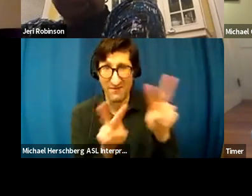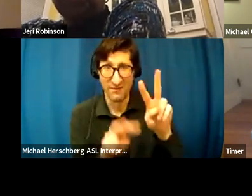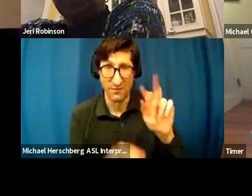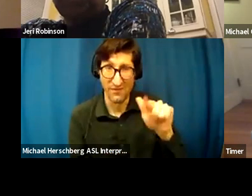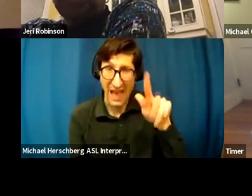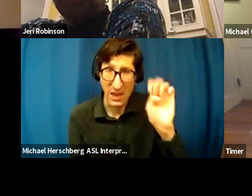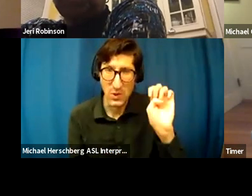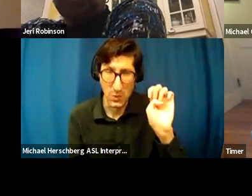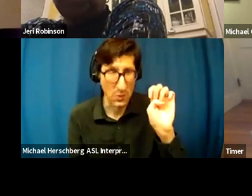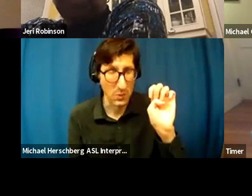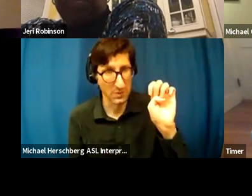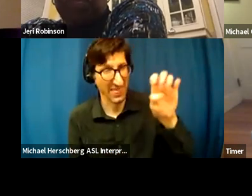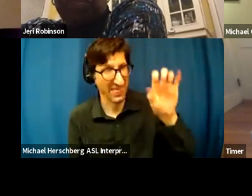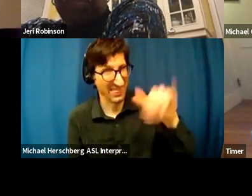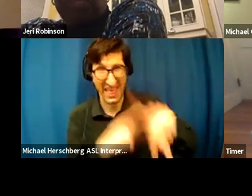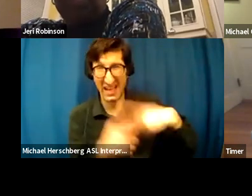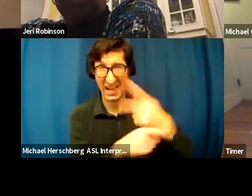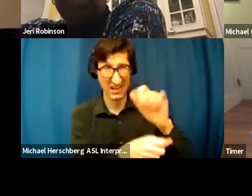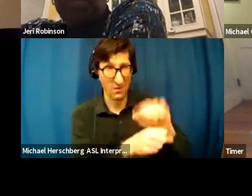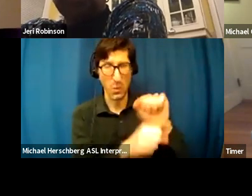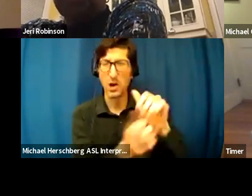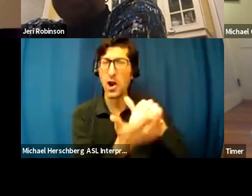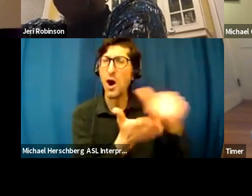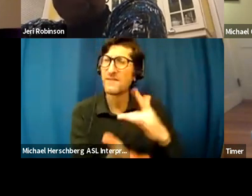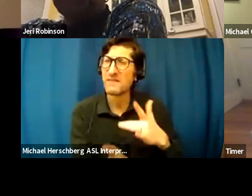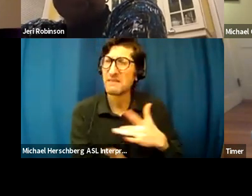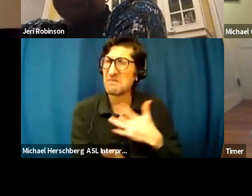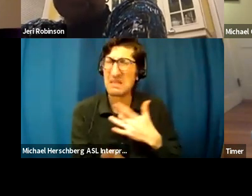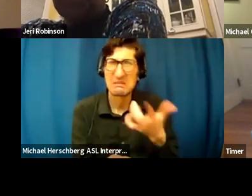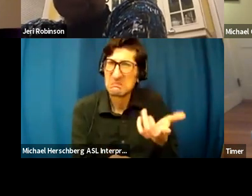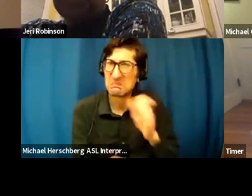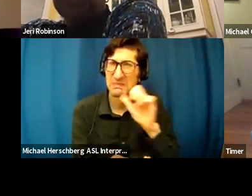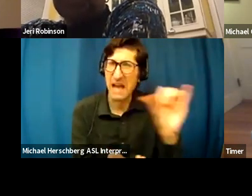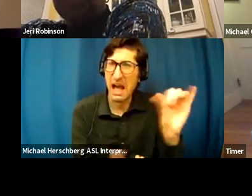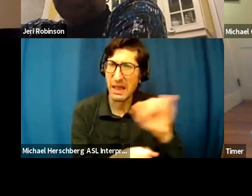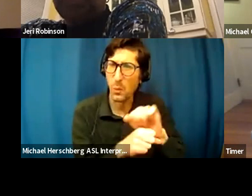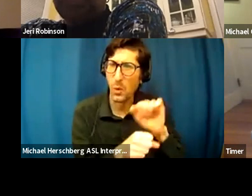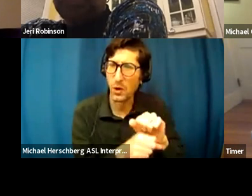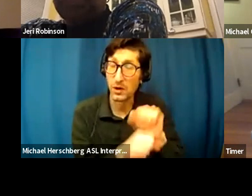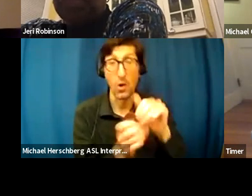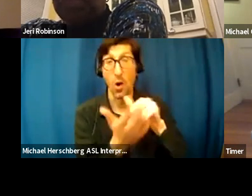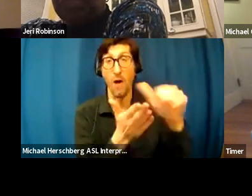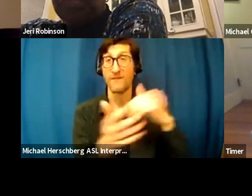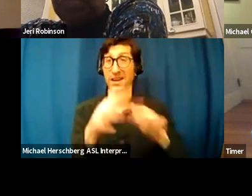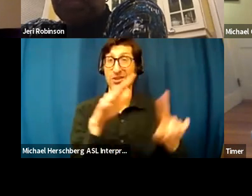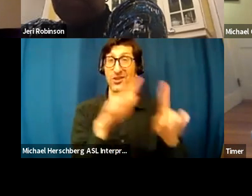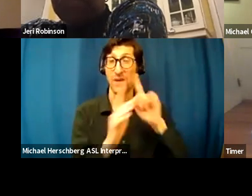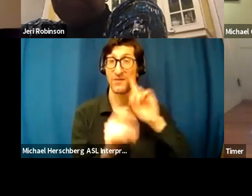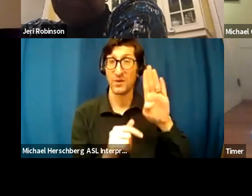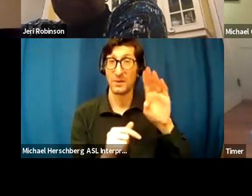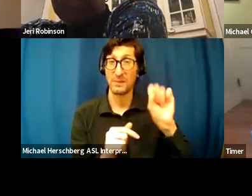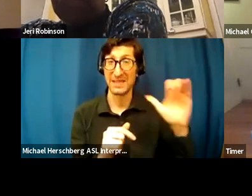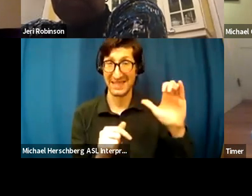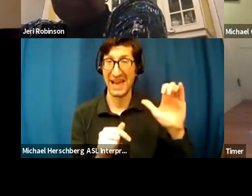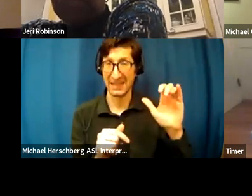that type of work oftentimes doesn't feel like work. I mentioned in my report that I often do go to BSAC and I have, you